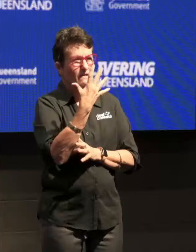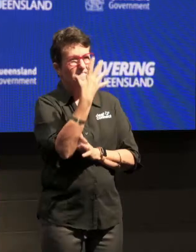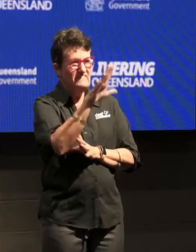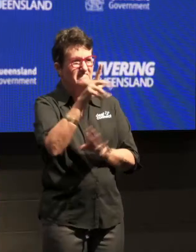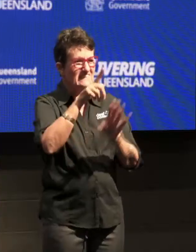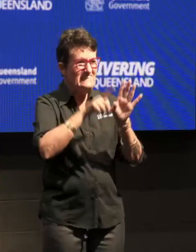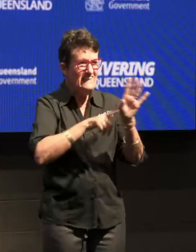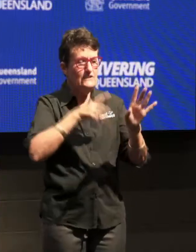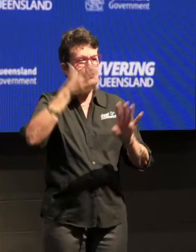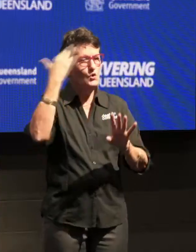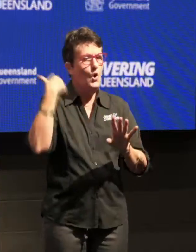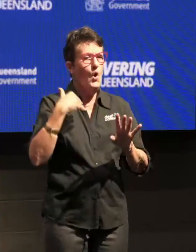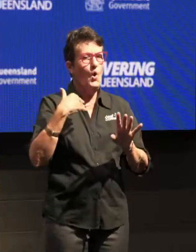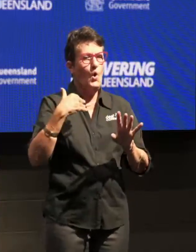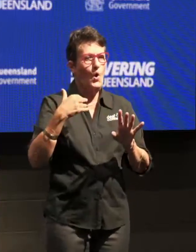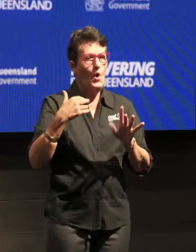horrendous